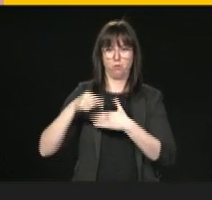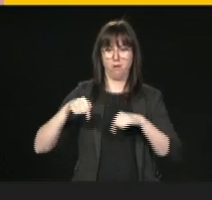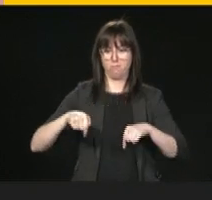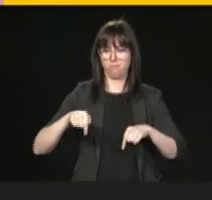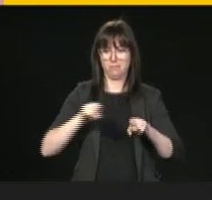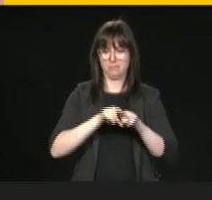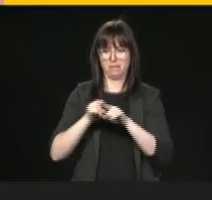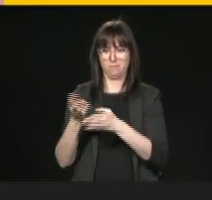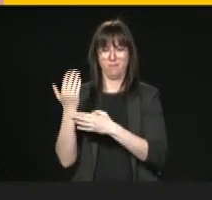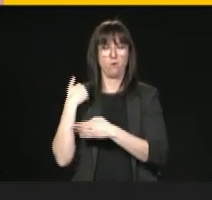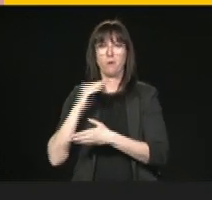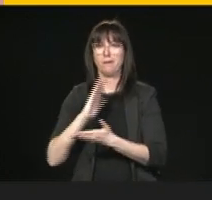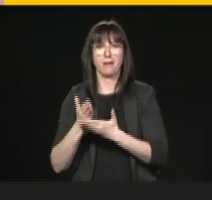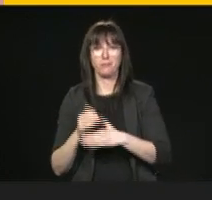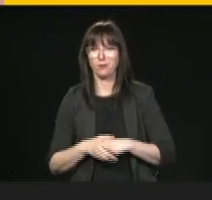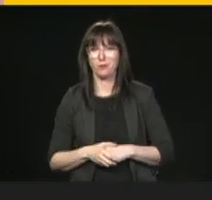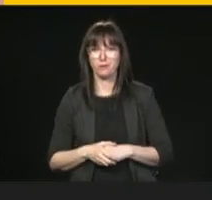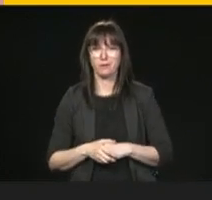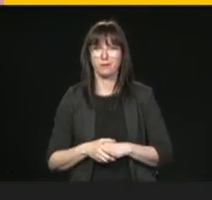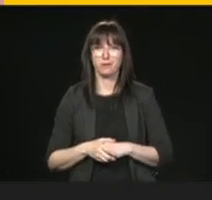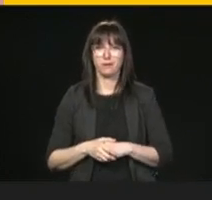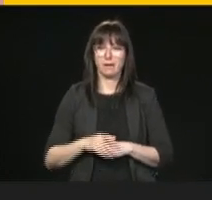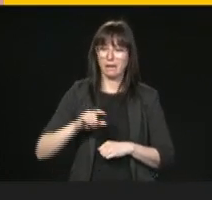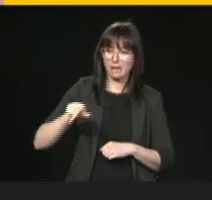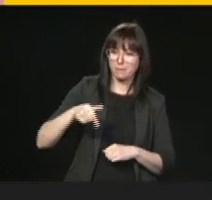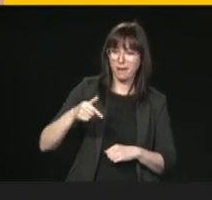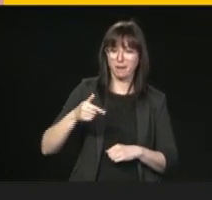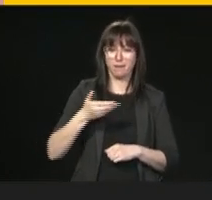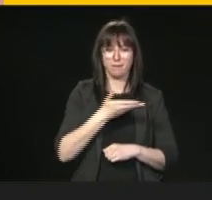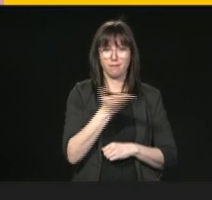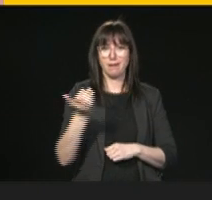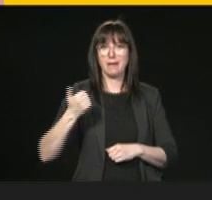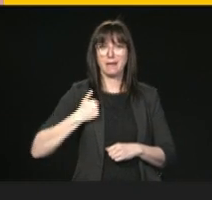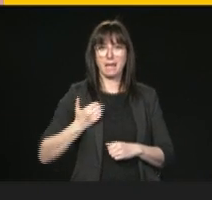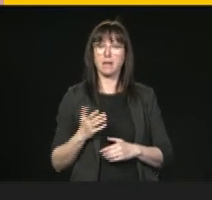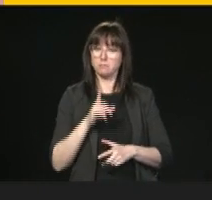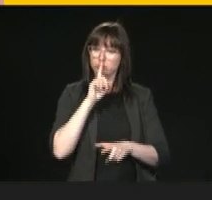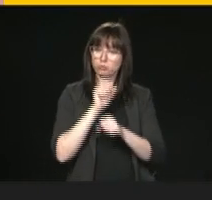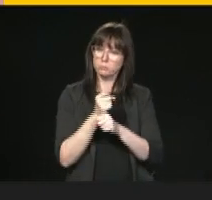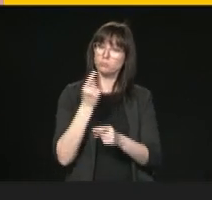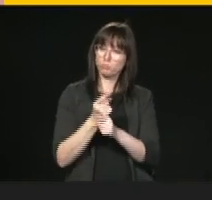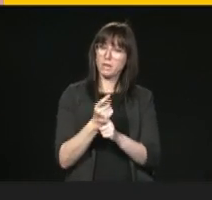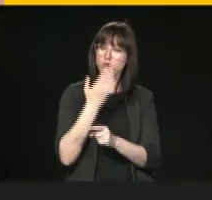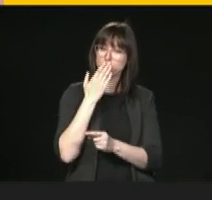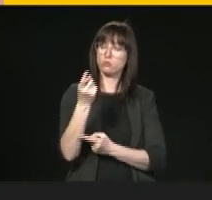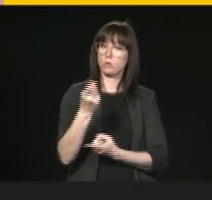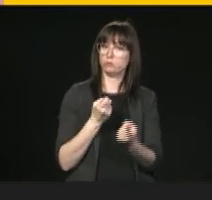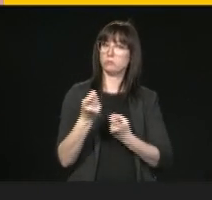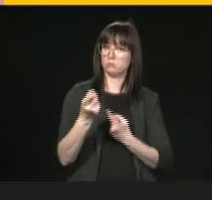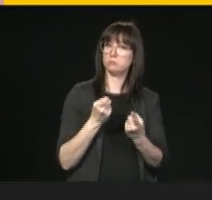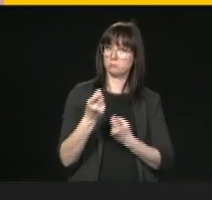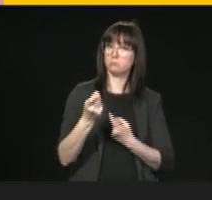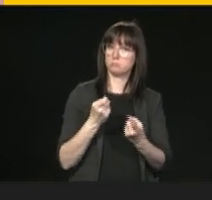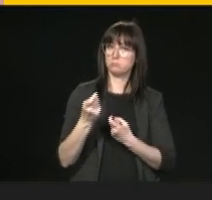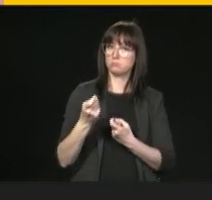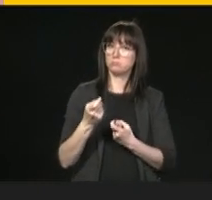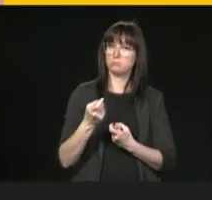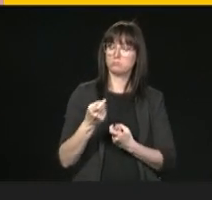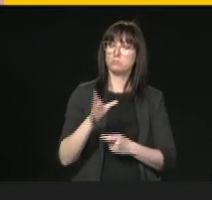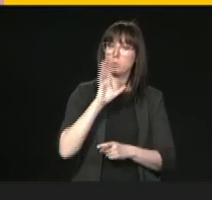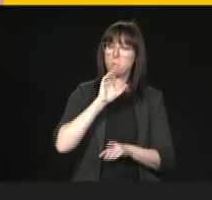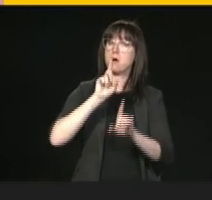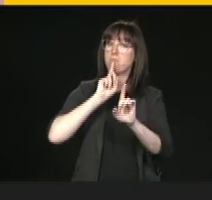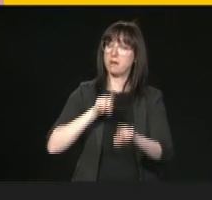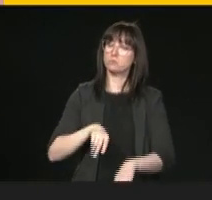are asking legitimate questions, and we will be providing answers and good